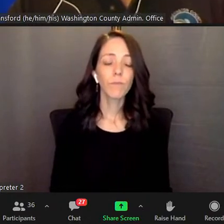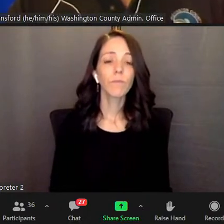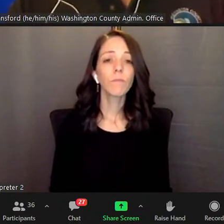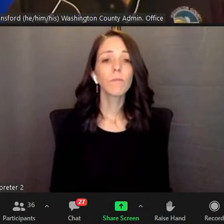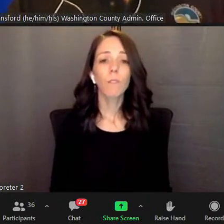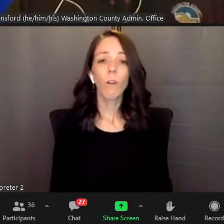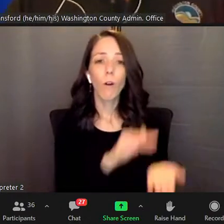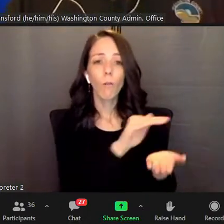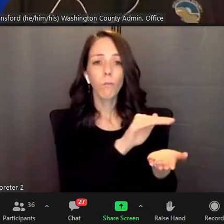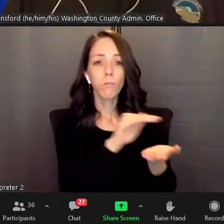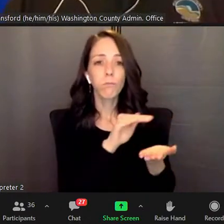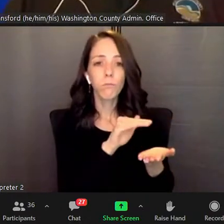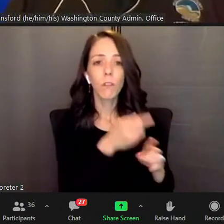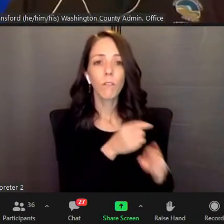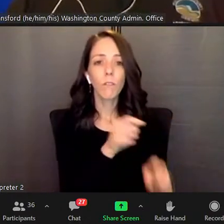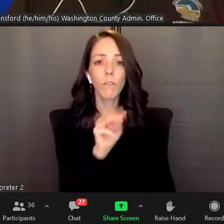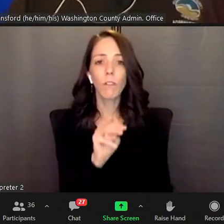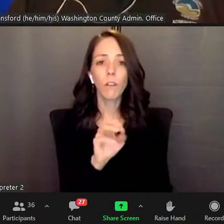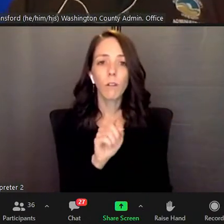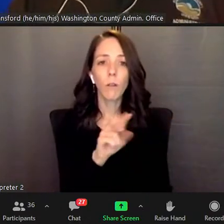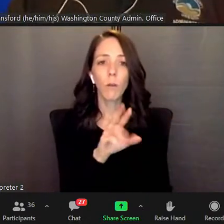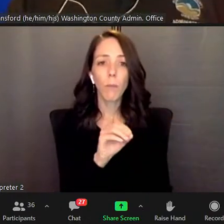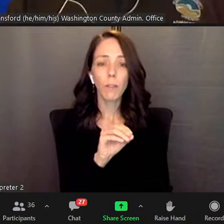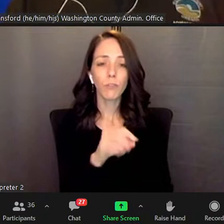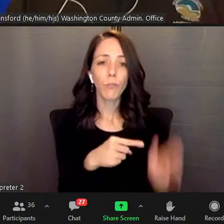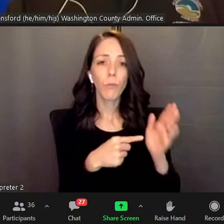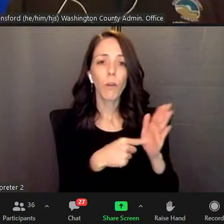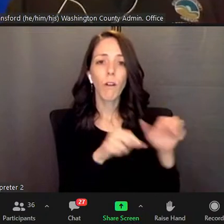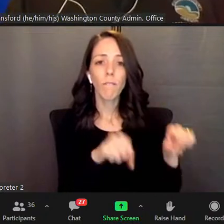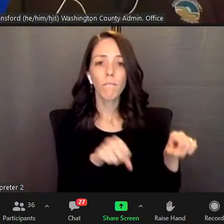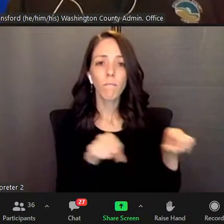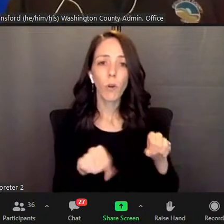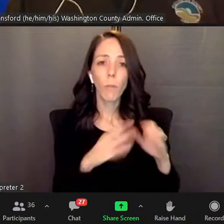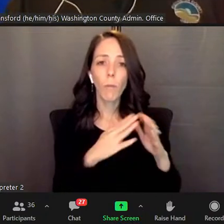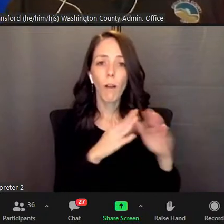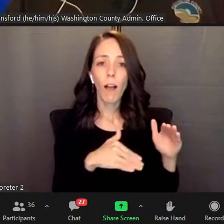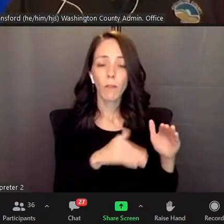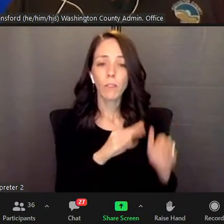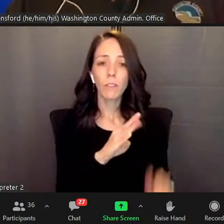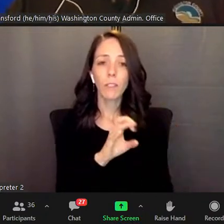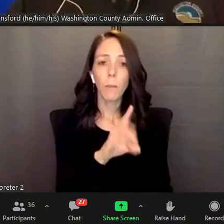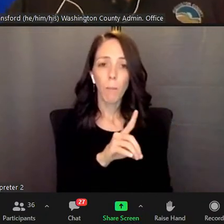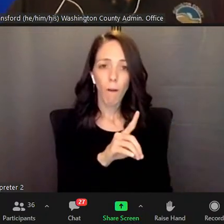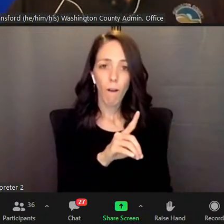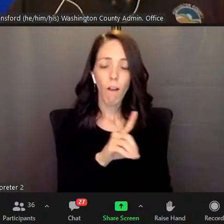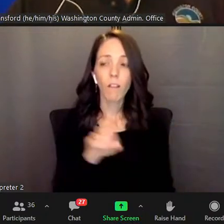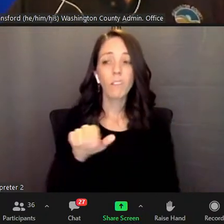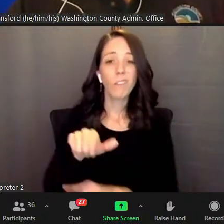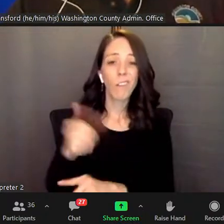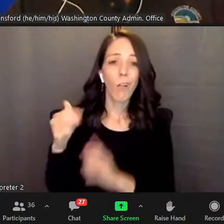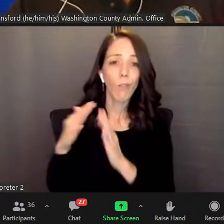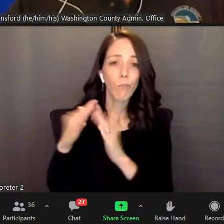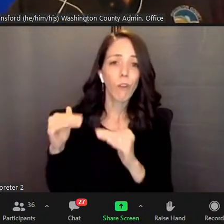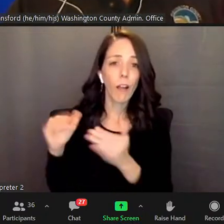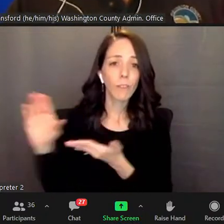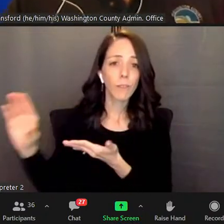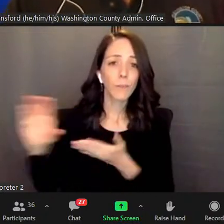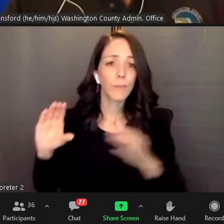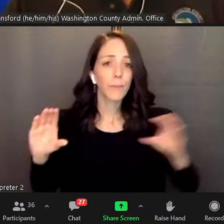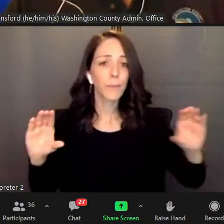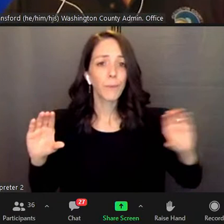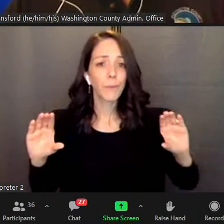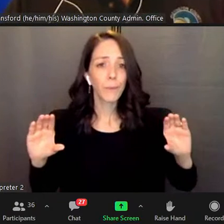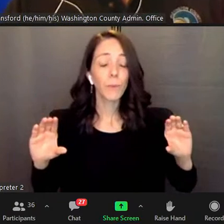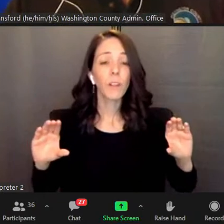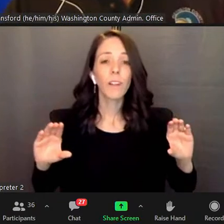Affordable Housing Bond and the Metro Supportive Housing Services measure that I mentioned earlier, this is